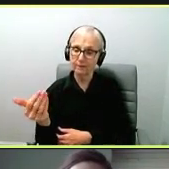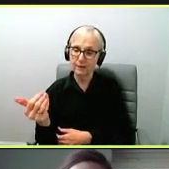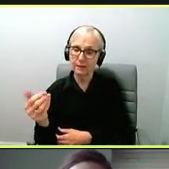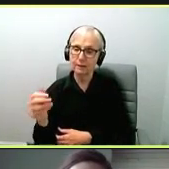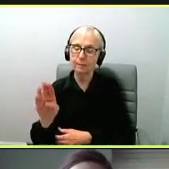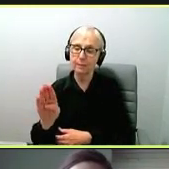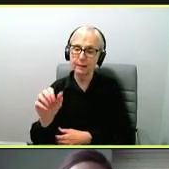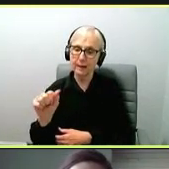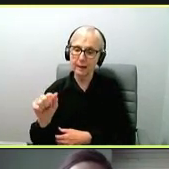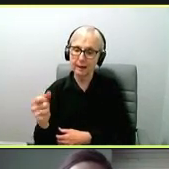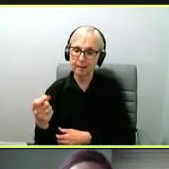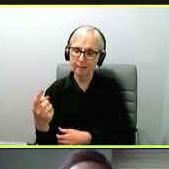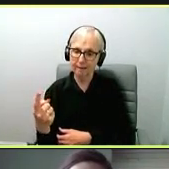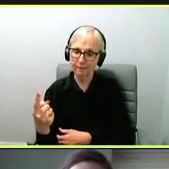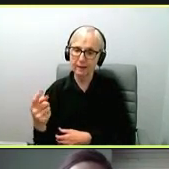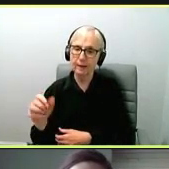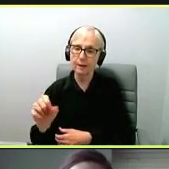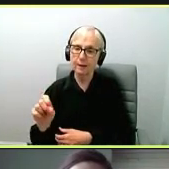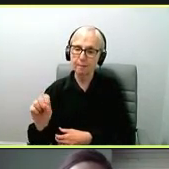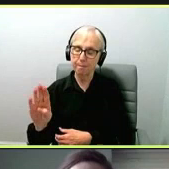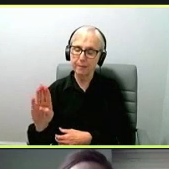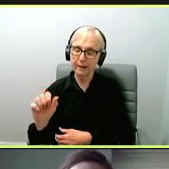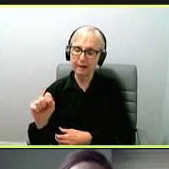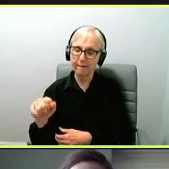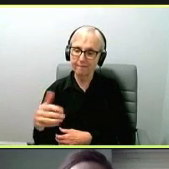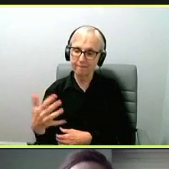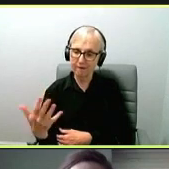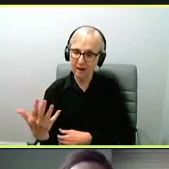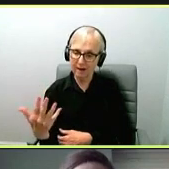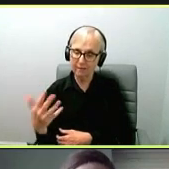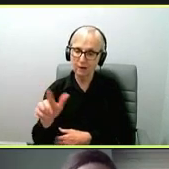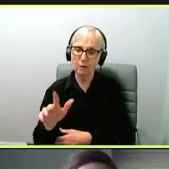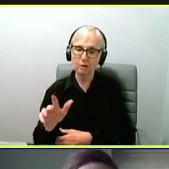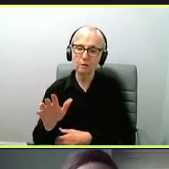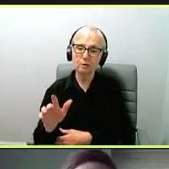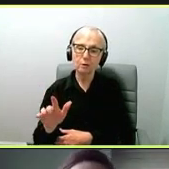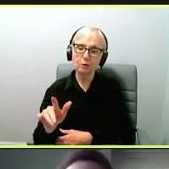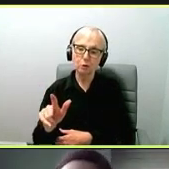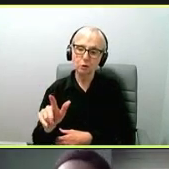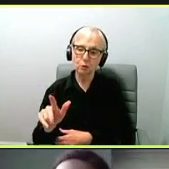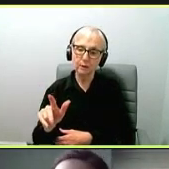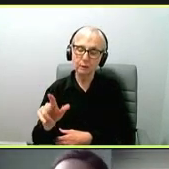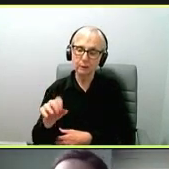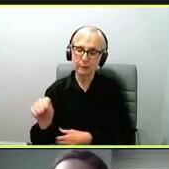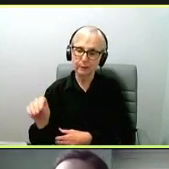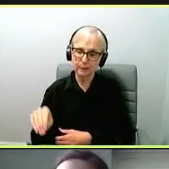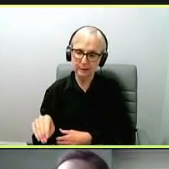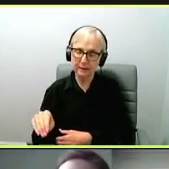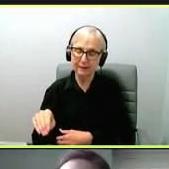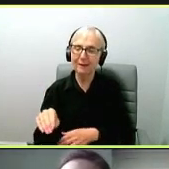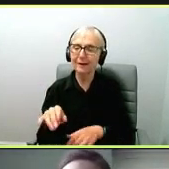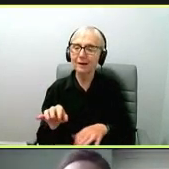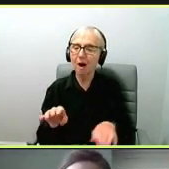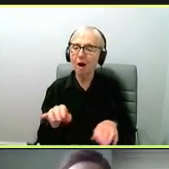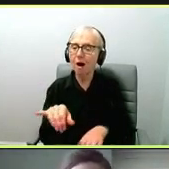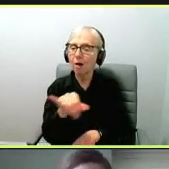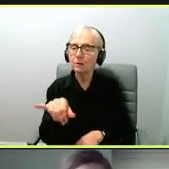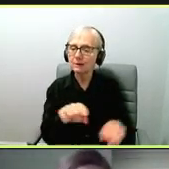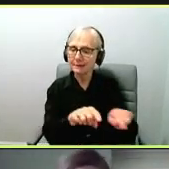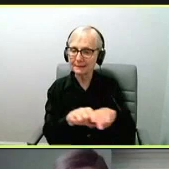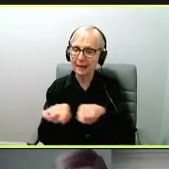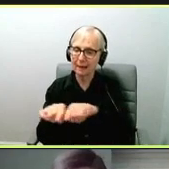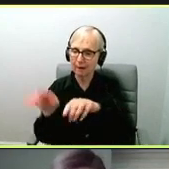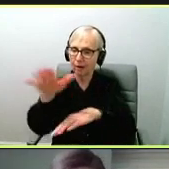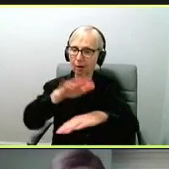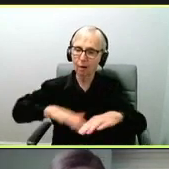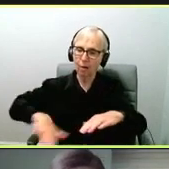BA5 at 23%. And these proportions are very similar to what CDC is reporting for the US as a whole. Now